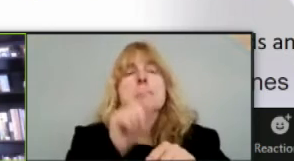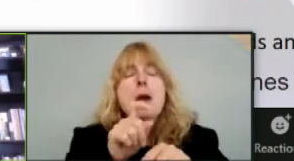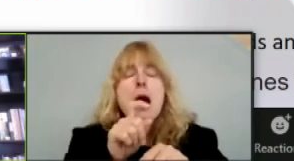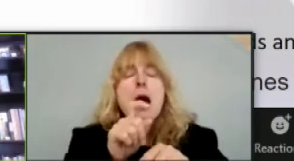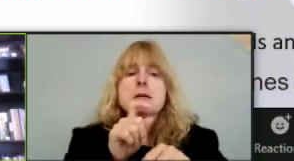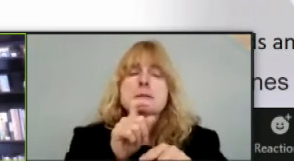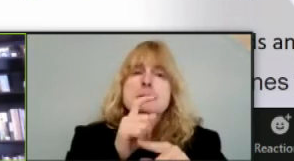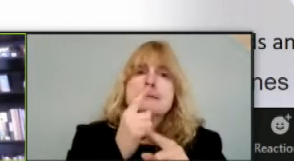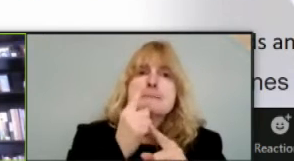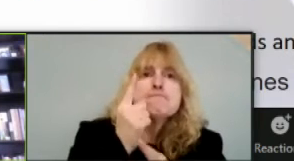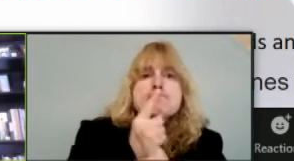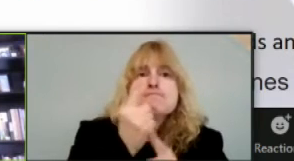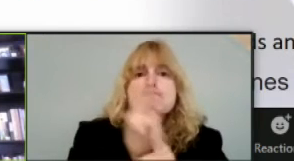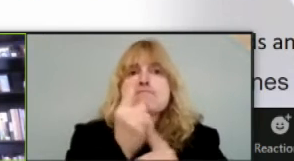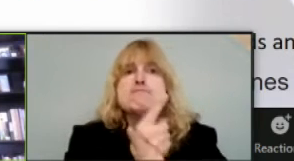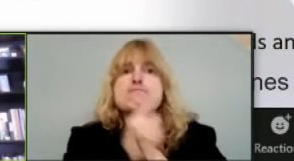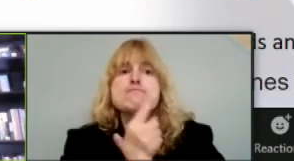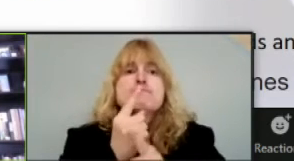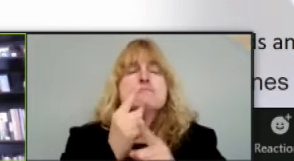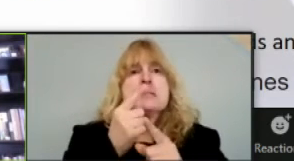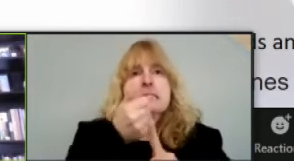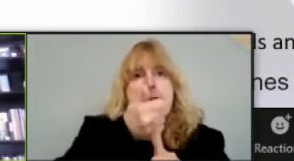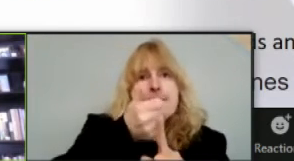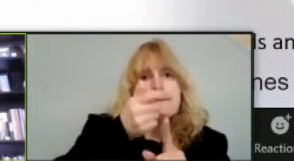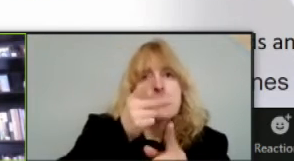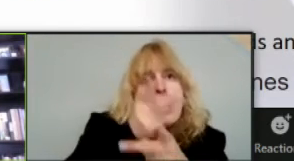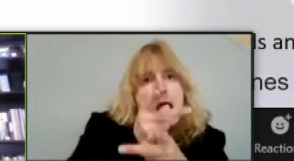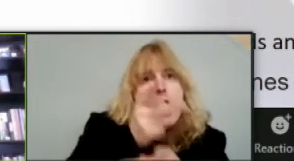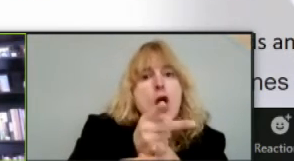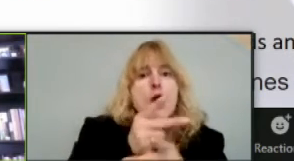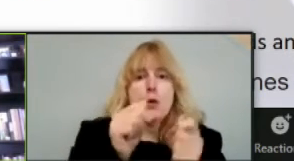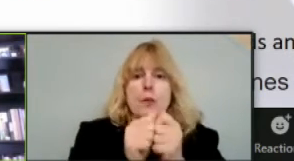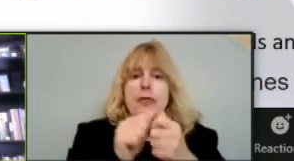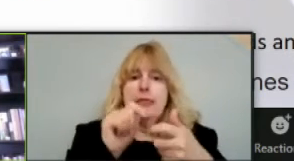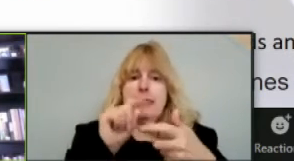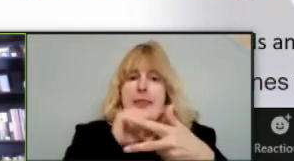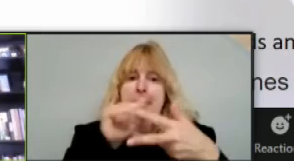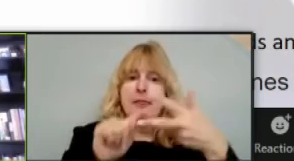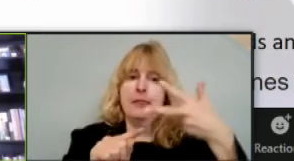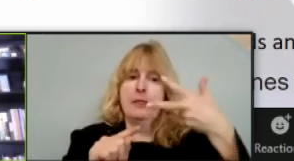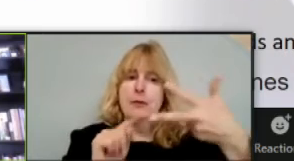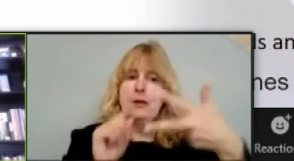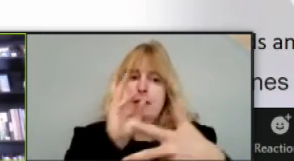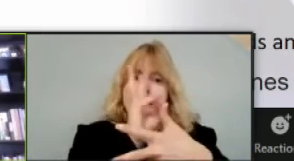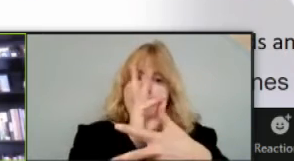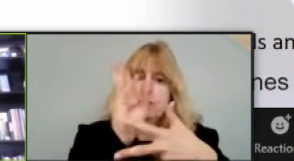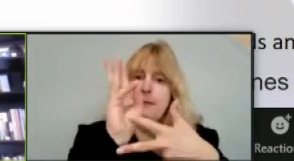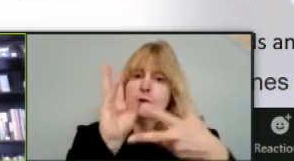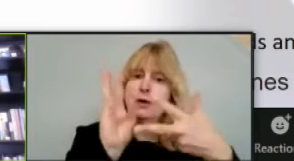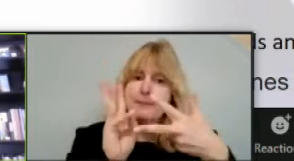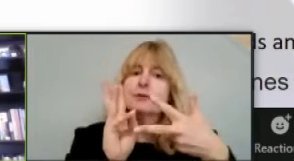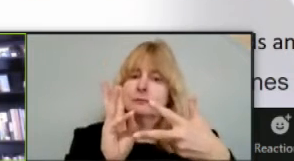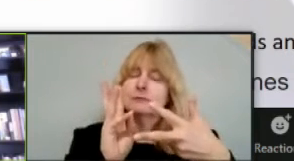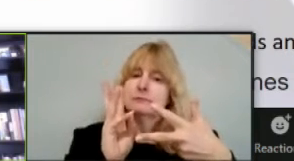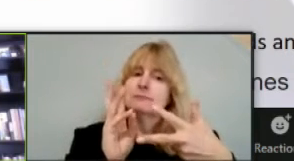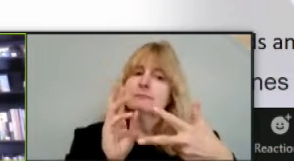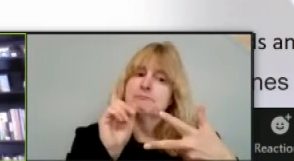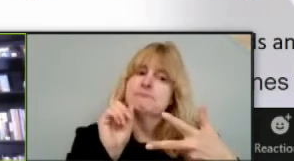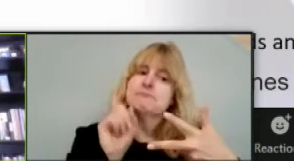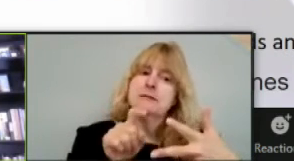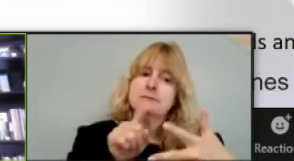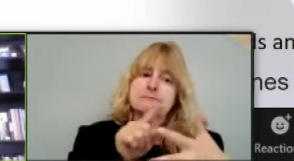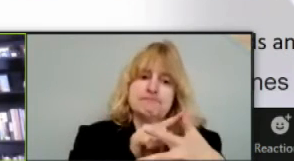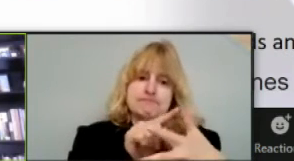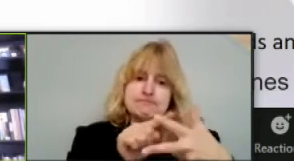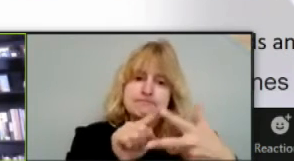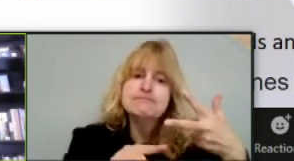model the compliance with the 3 W's that we know. And then again, here are 2 other, this is the same information about resources